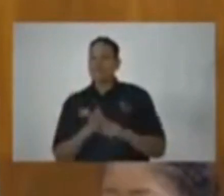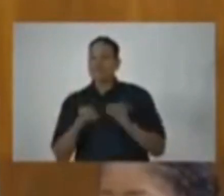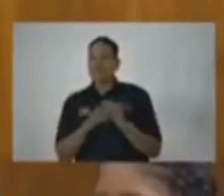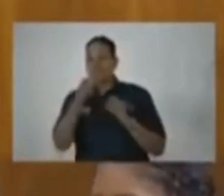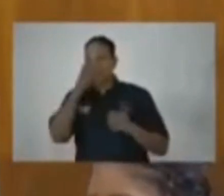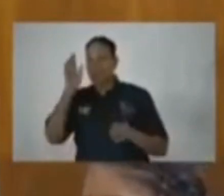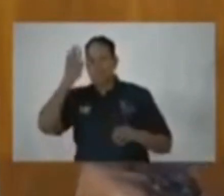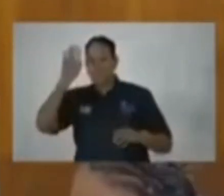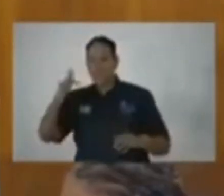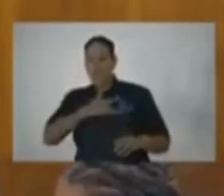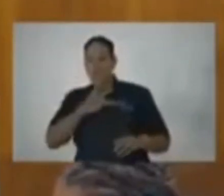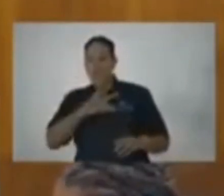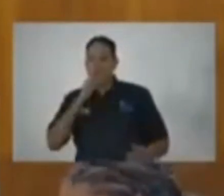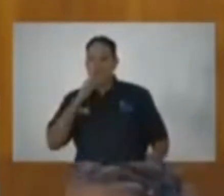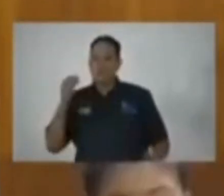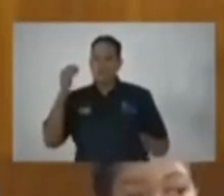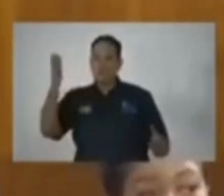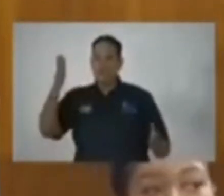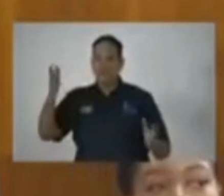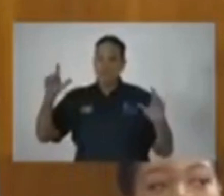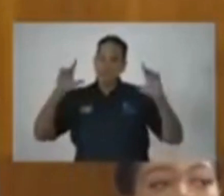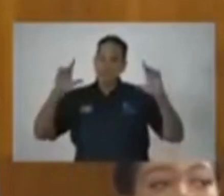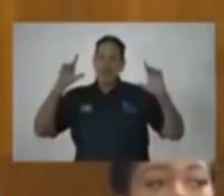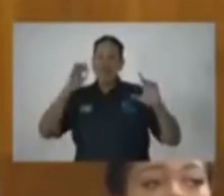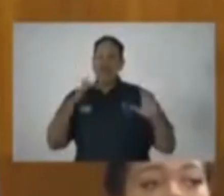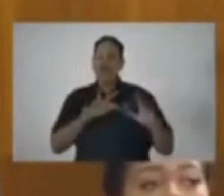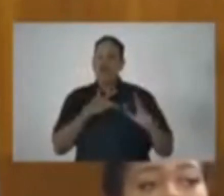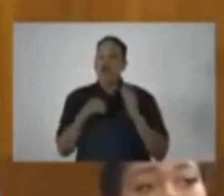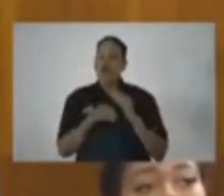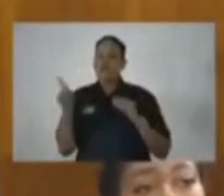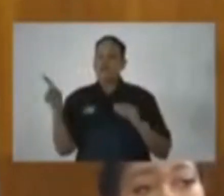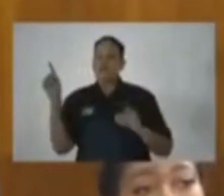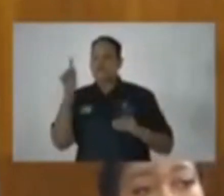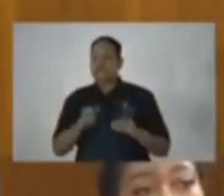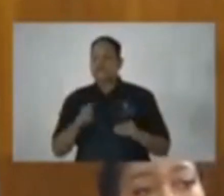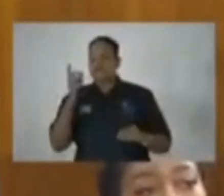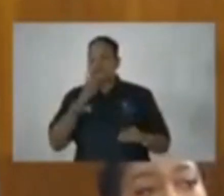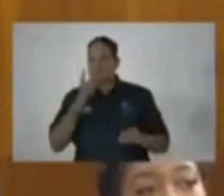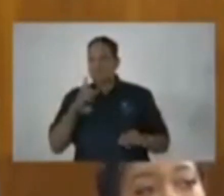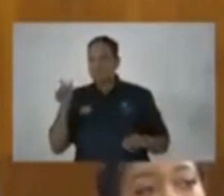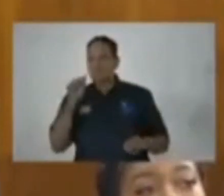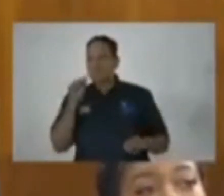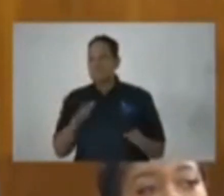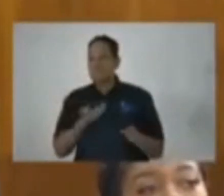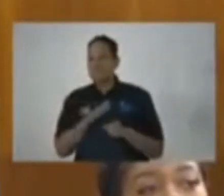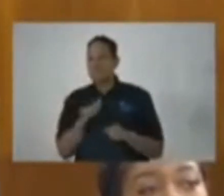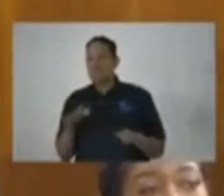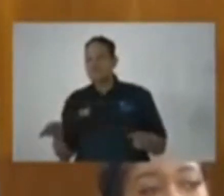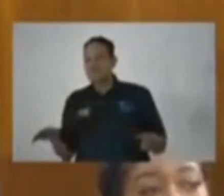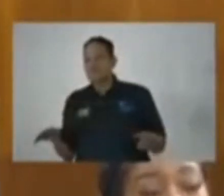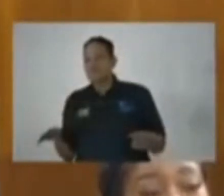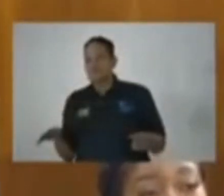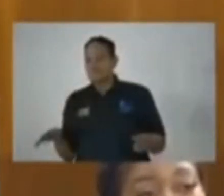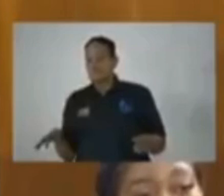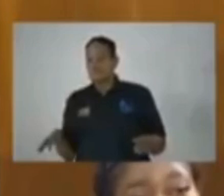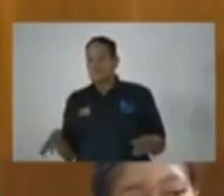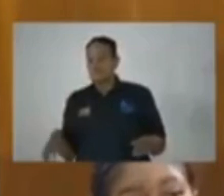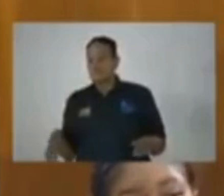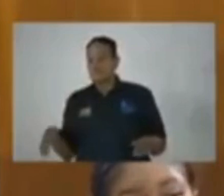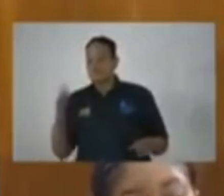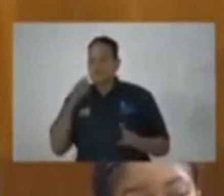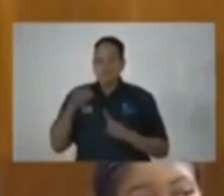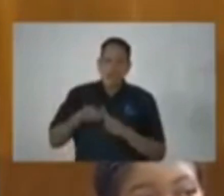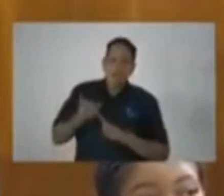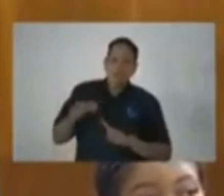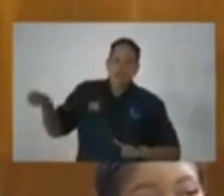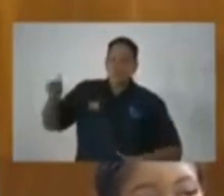Seaga for that. I gave him a plaque. He came to the dinner. He wasn't as what do you call it now? Biased as